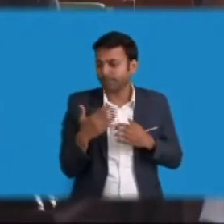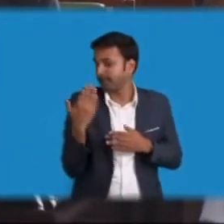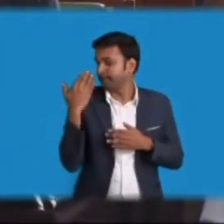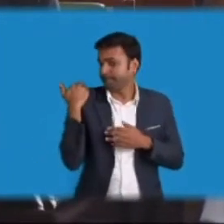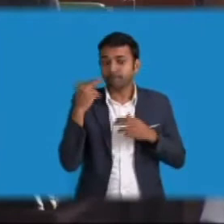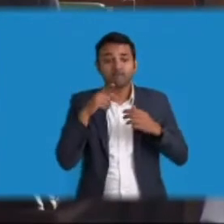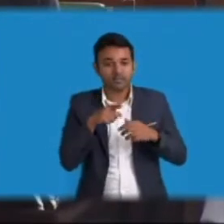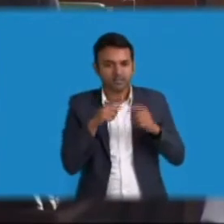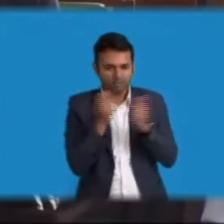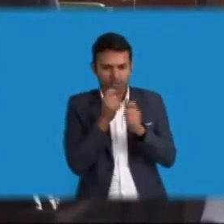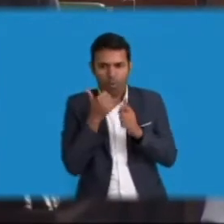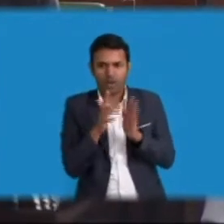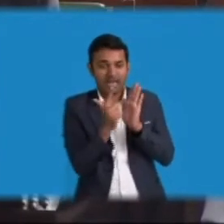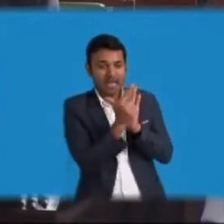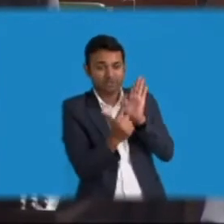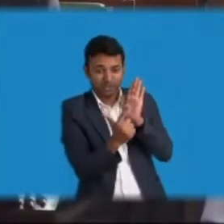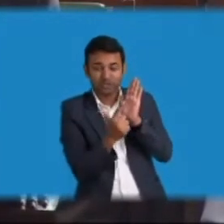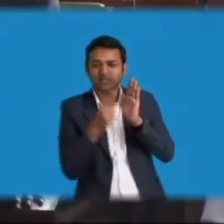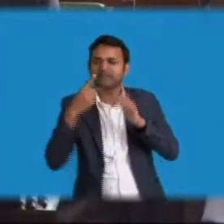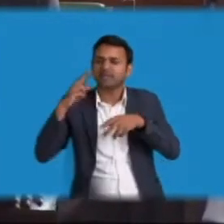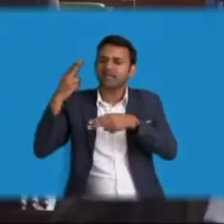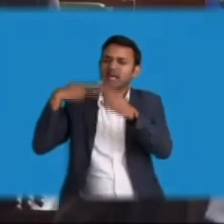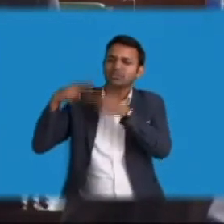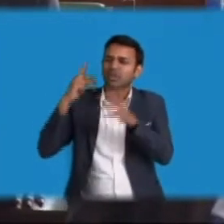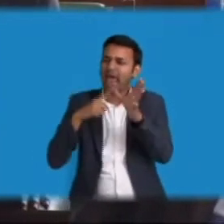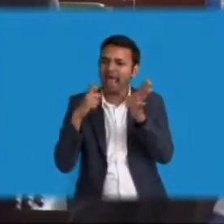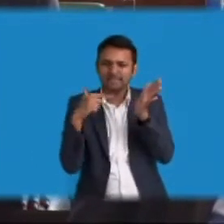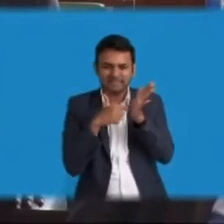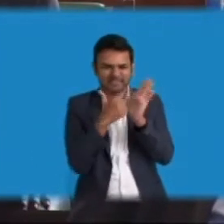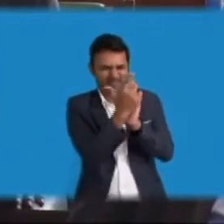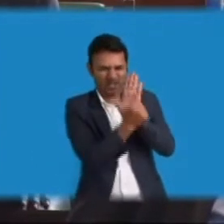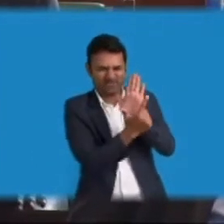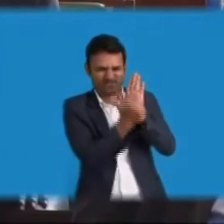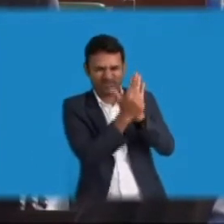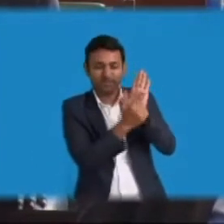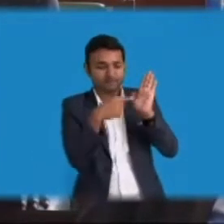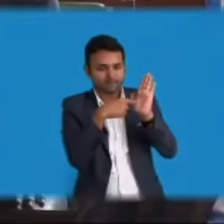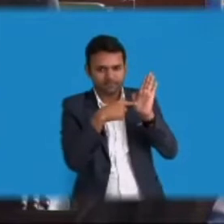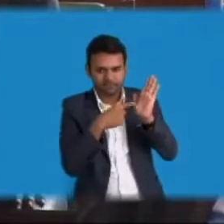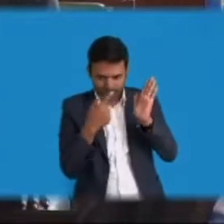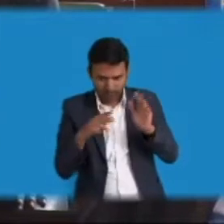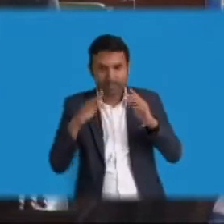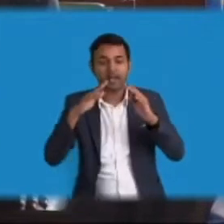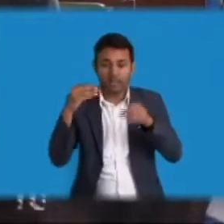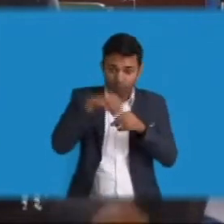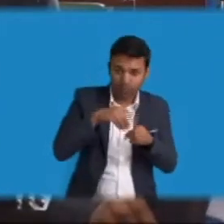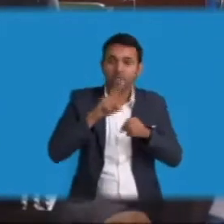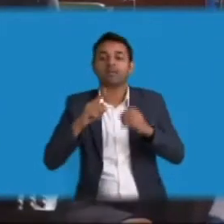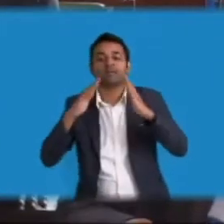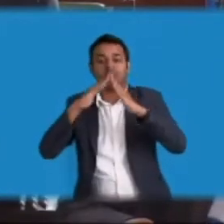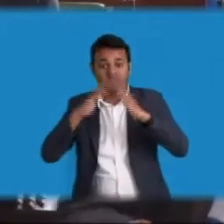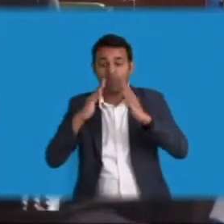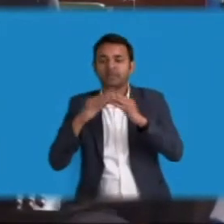Heritage Act, which needs to be incorporated into our town planning schemes. At the same time,